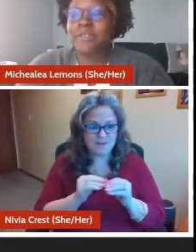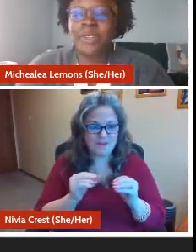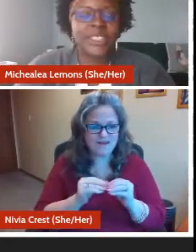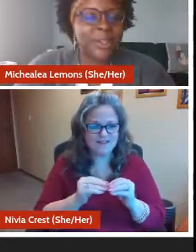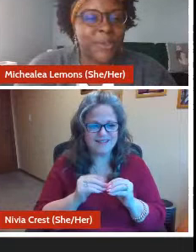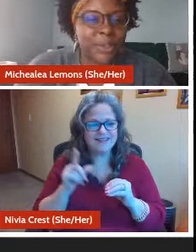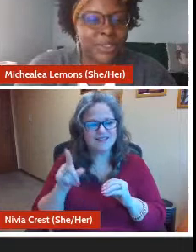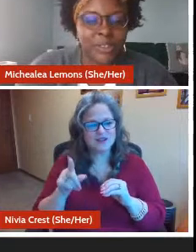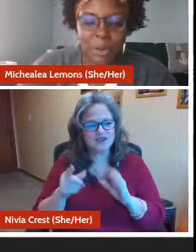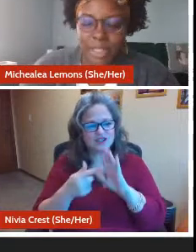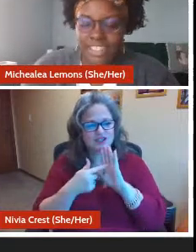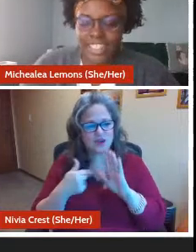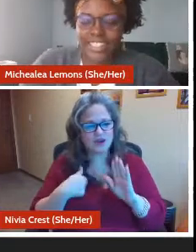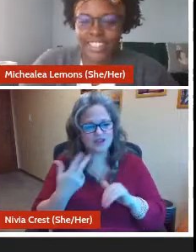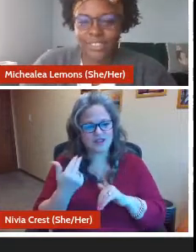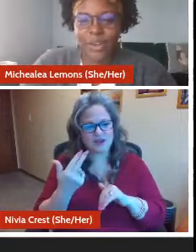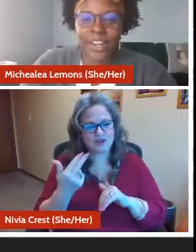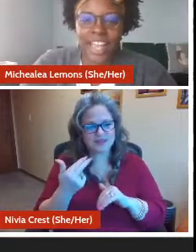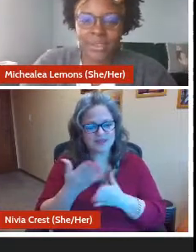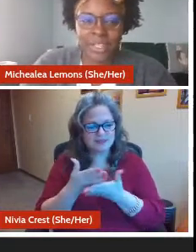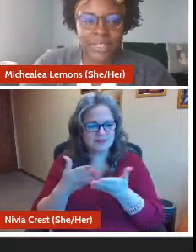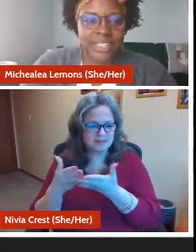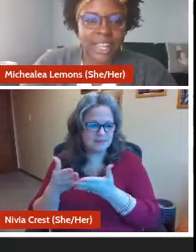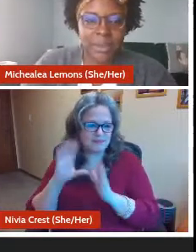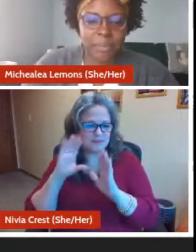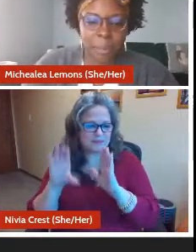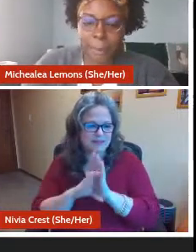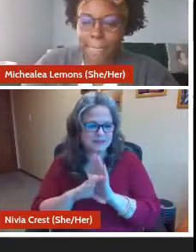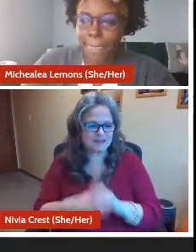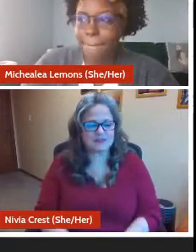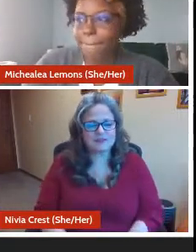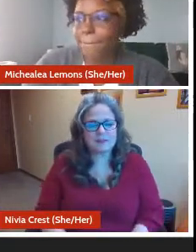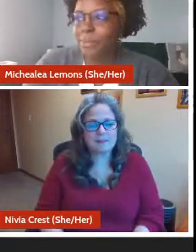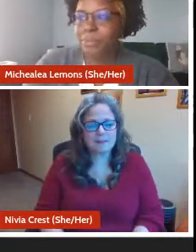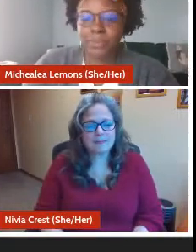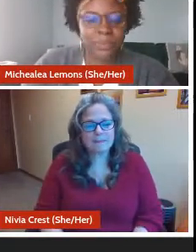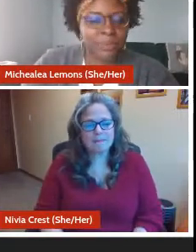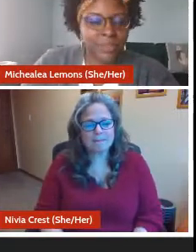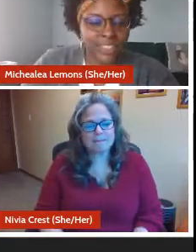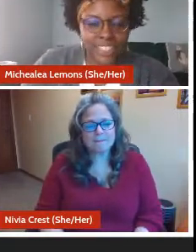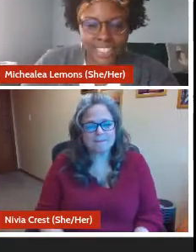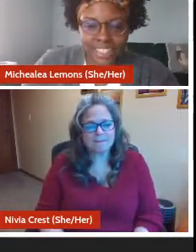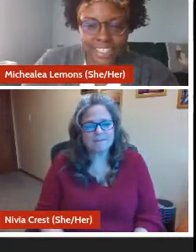submitted 13 photos of her pieces for our gallery today.